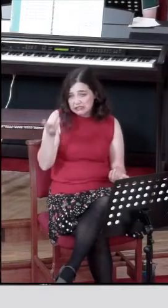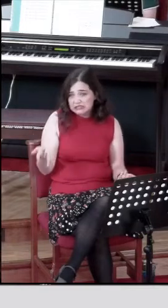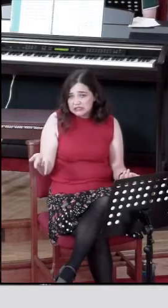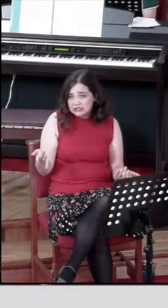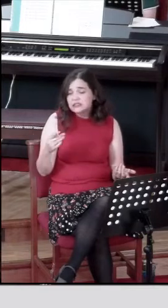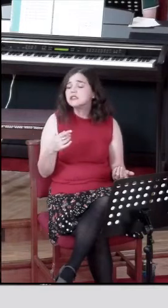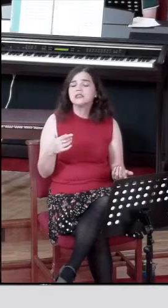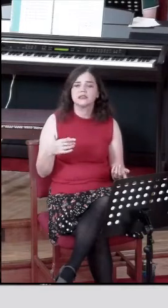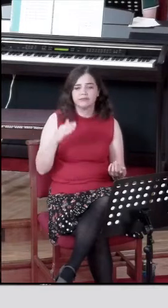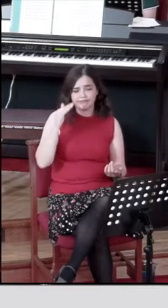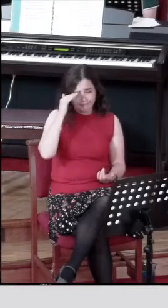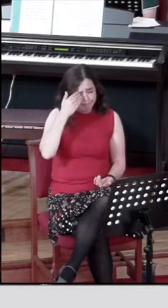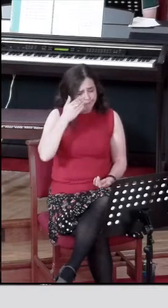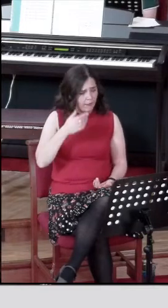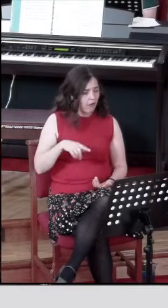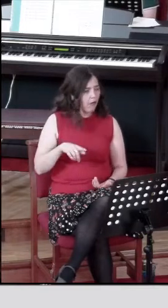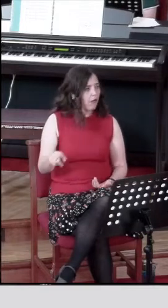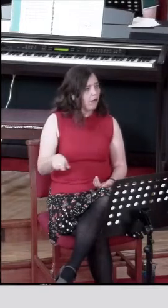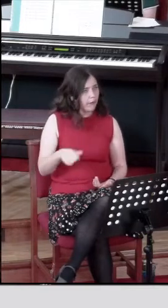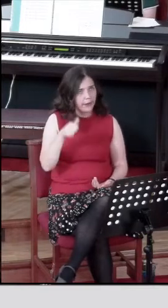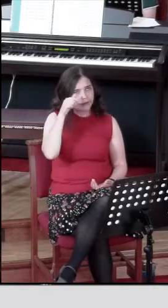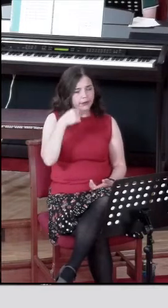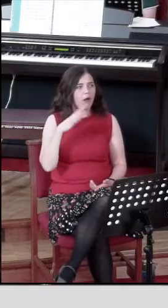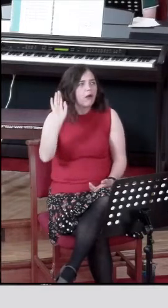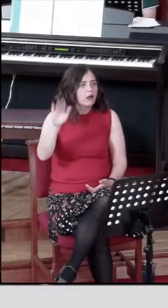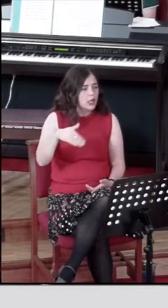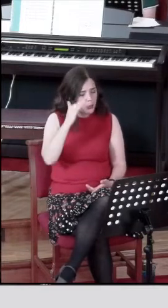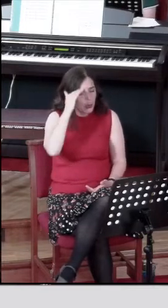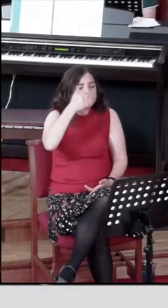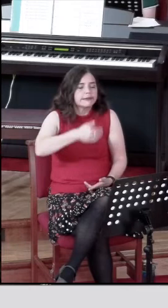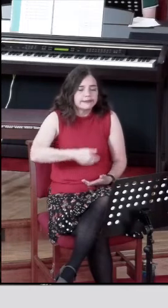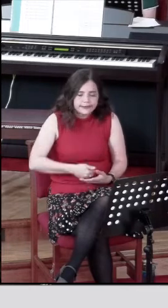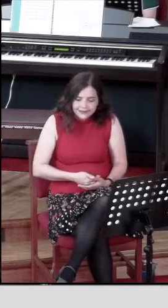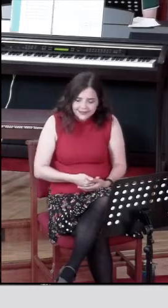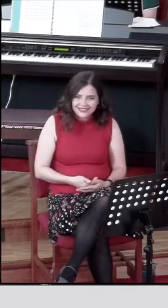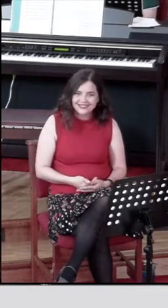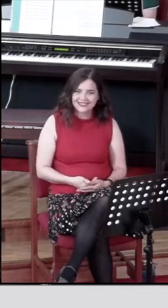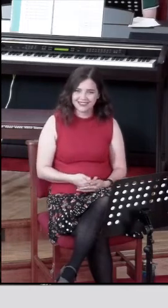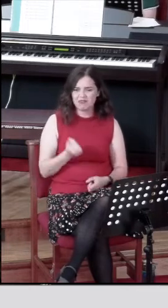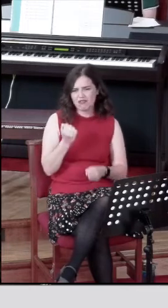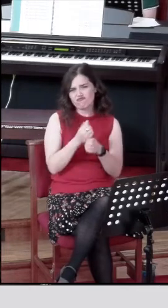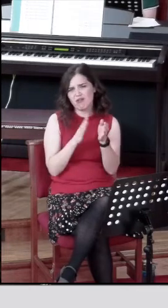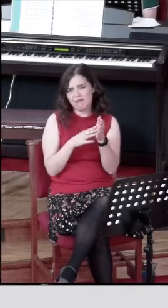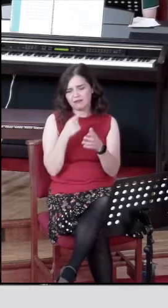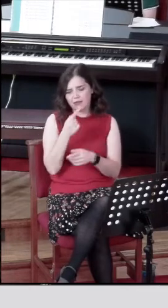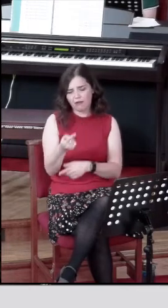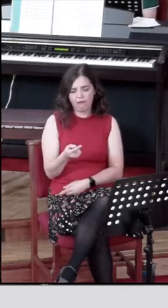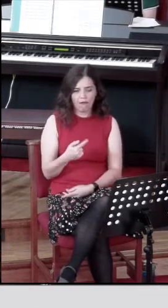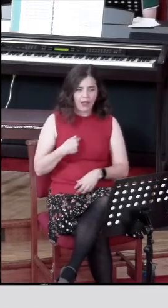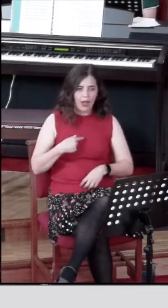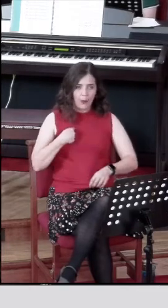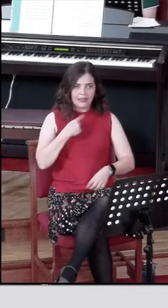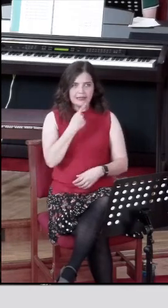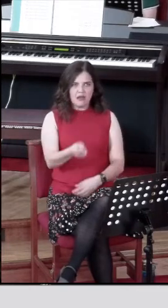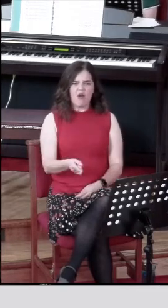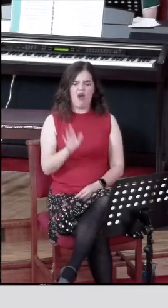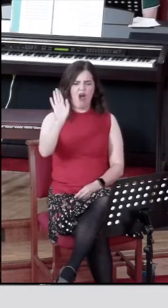Did your granny ever say that's a piece of nonsense? My mother-in-law used to say that all the time, usually after I'd said